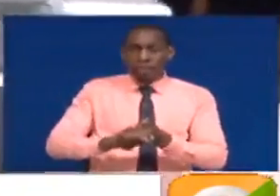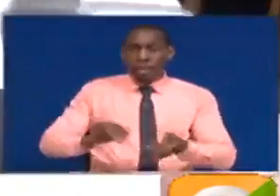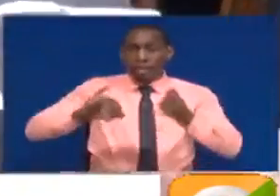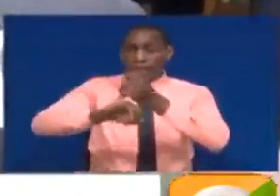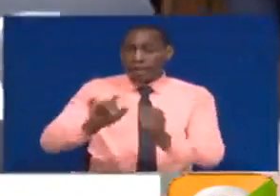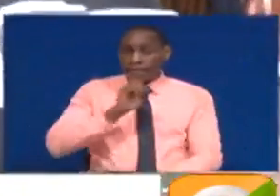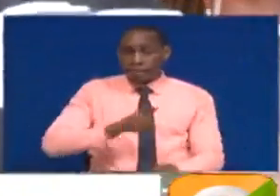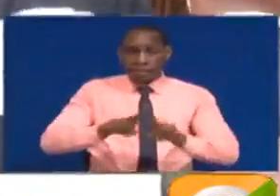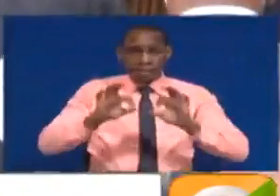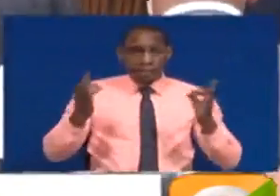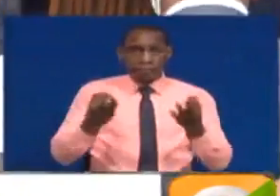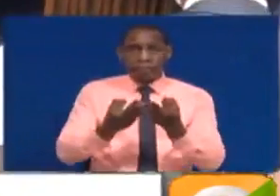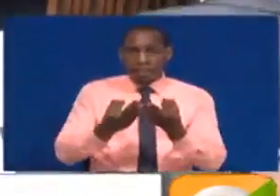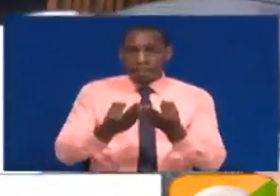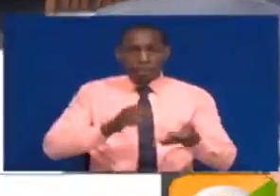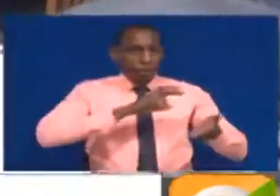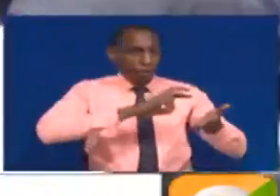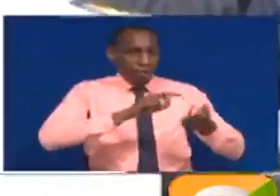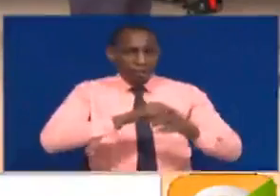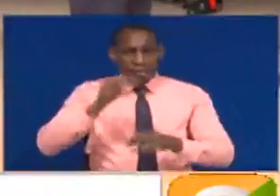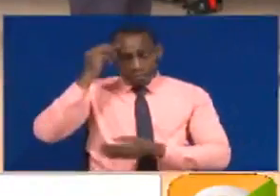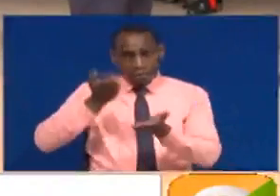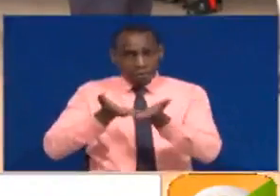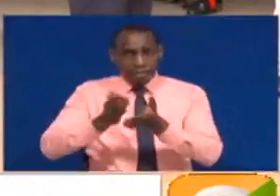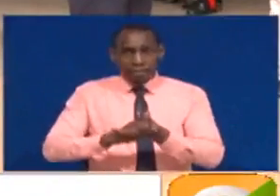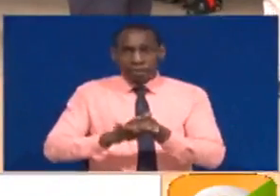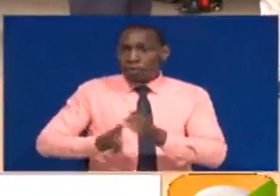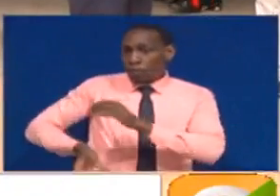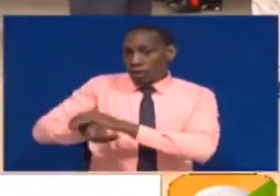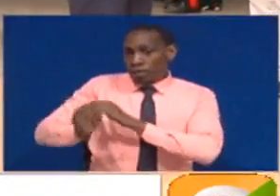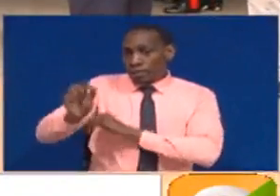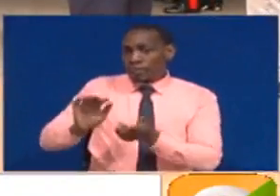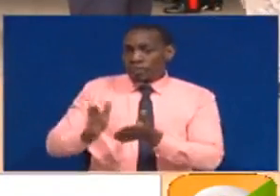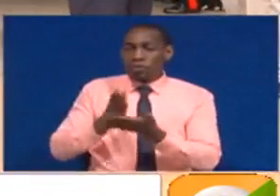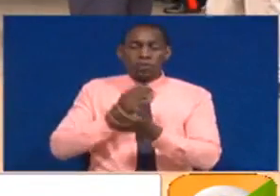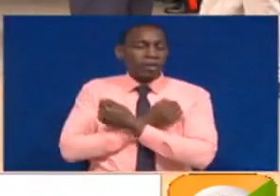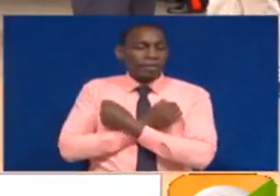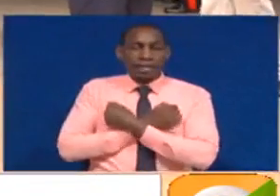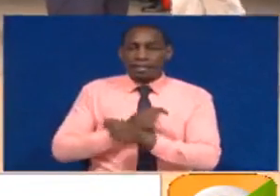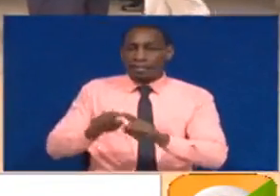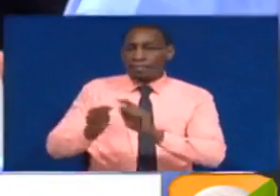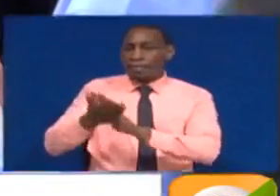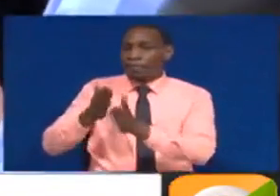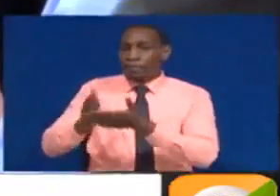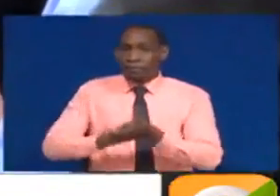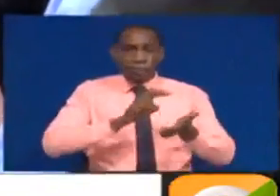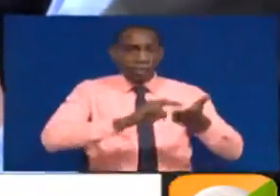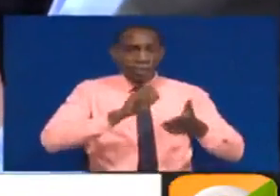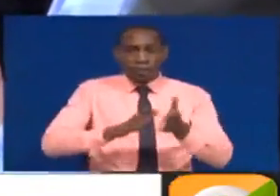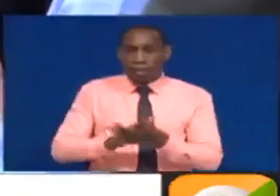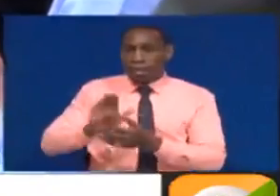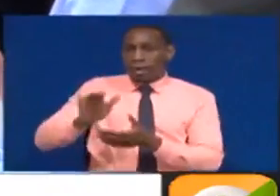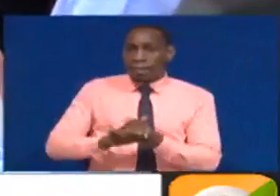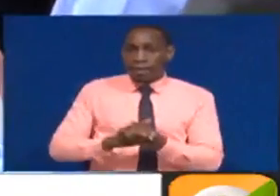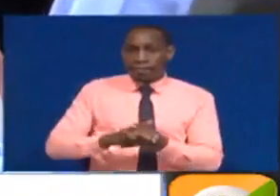of marriage. His family, in the eulogy read during the memorial service, described him as loving and forgiving. It read in part, "Jonjo's